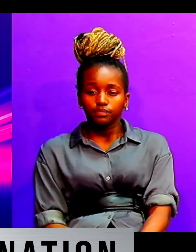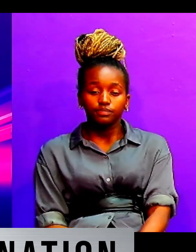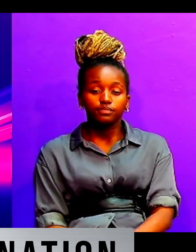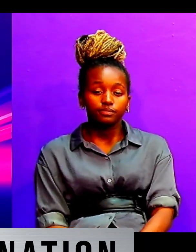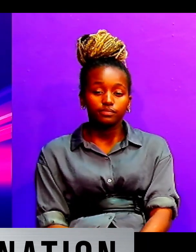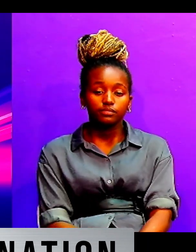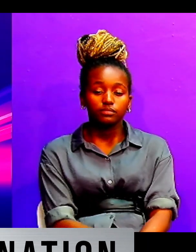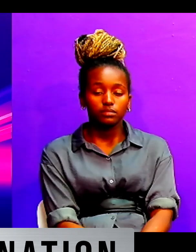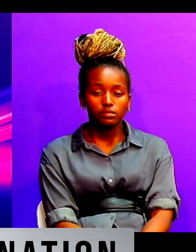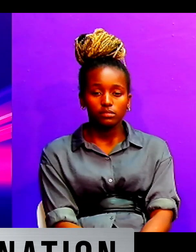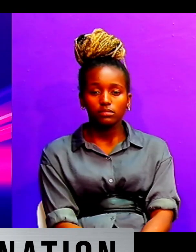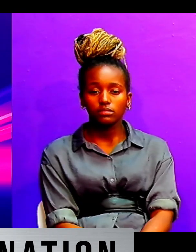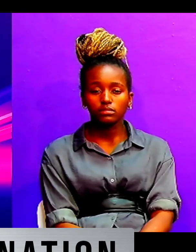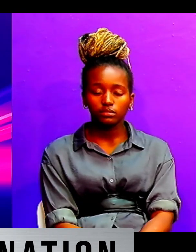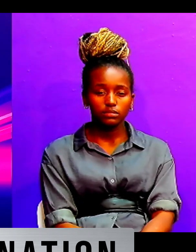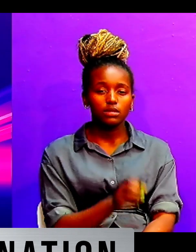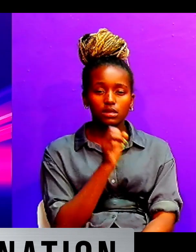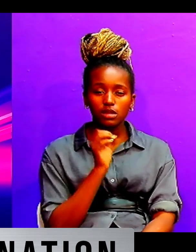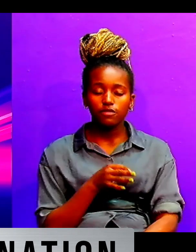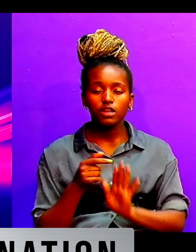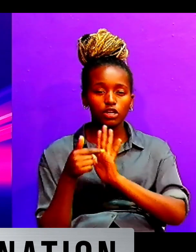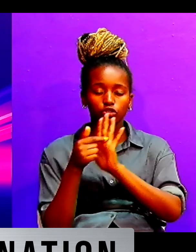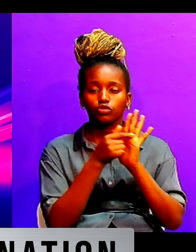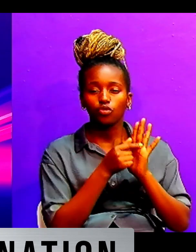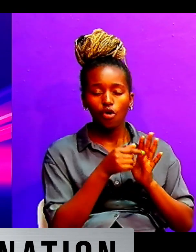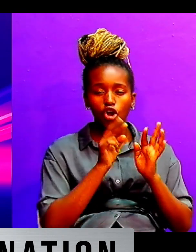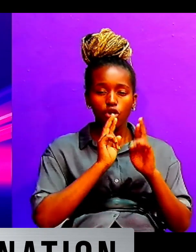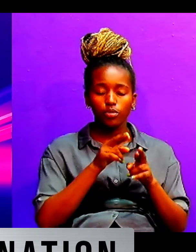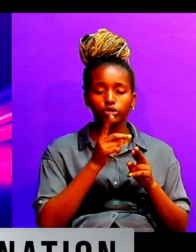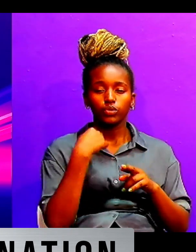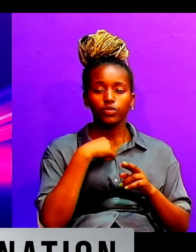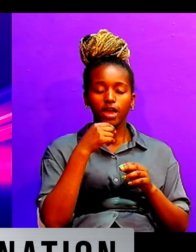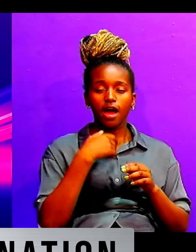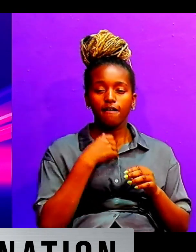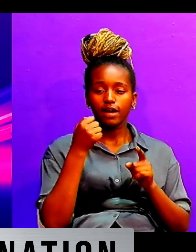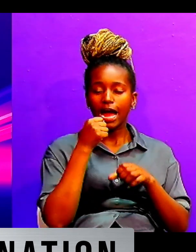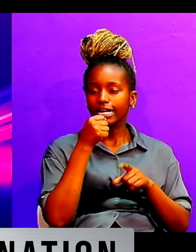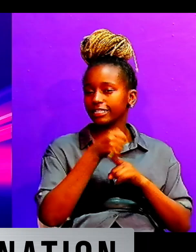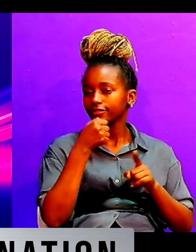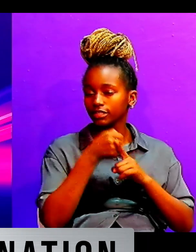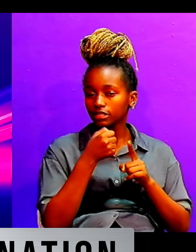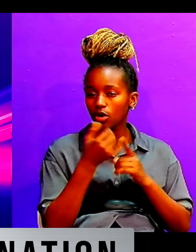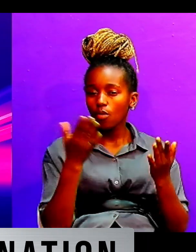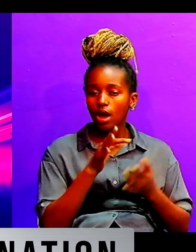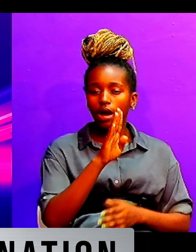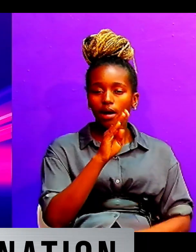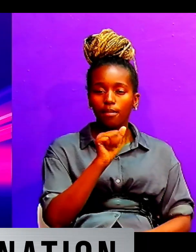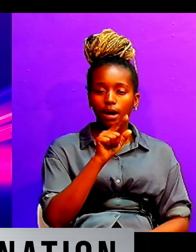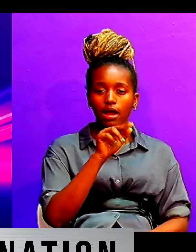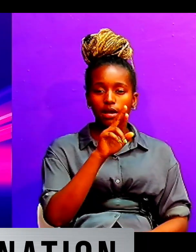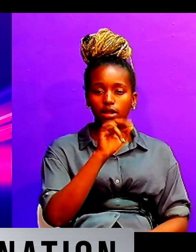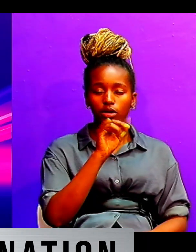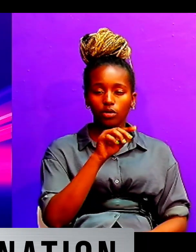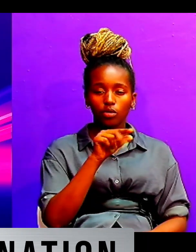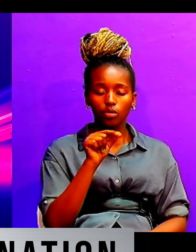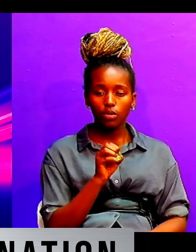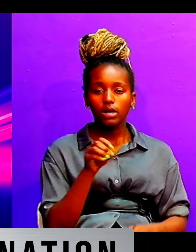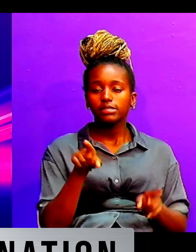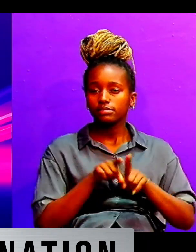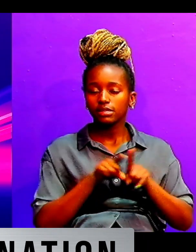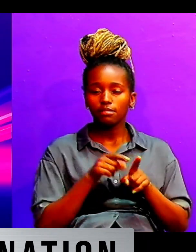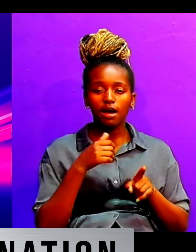out an activity, let's say in Baringo County, Right. and we targeted 50 persons with